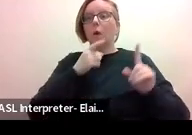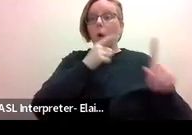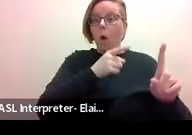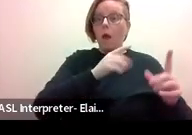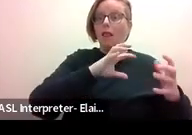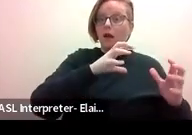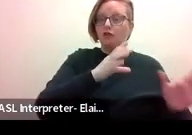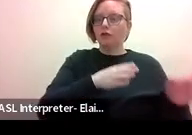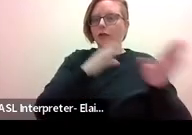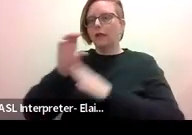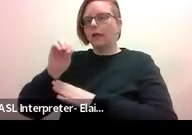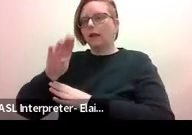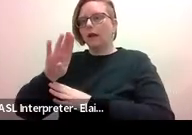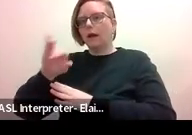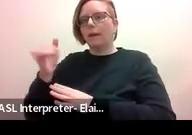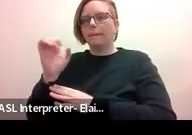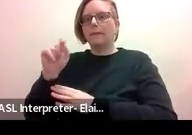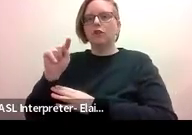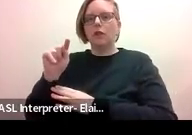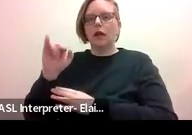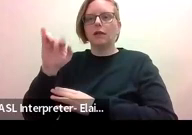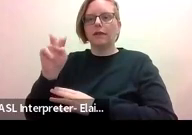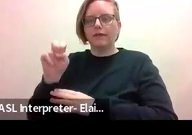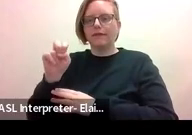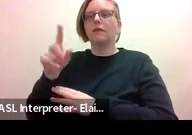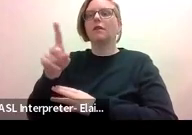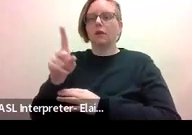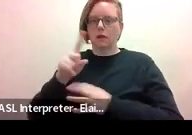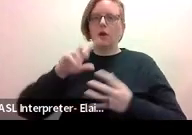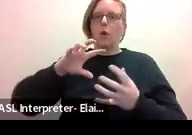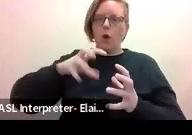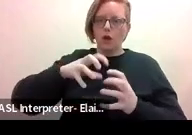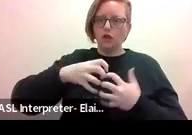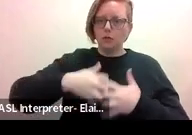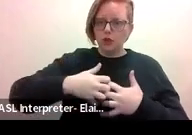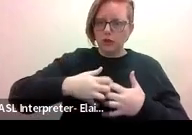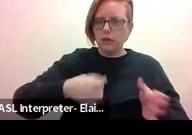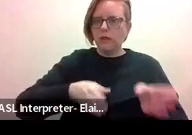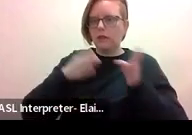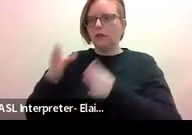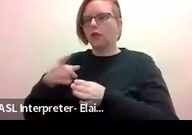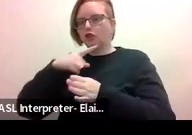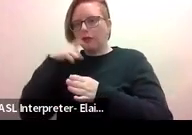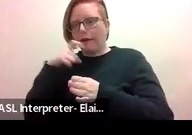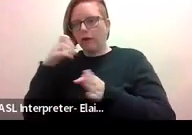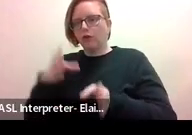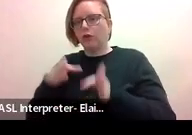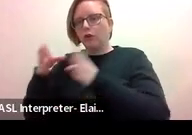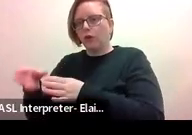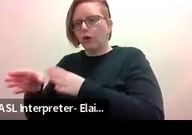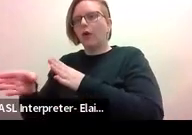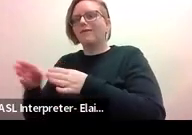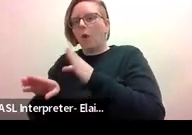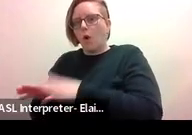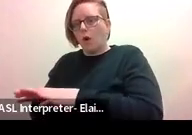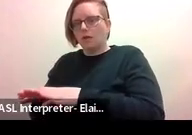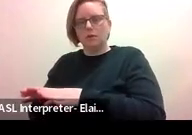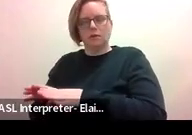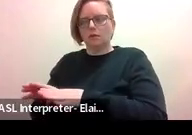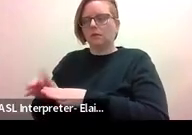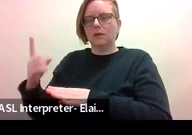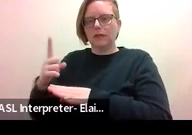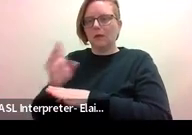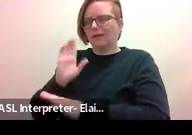put them in the washer, one to move them to the dryer, and one to take them out and fold them. But then I was told those are three different skills, so should have been three